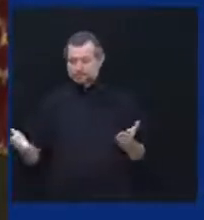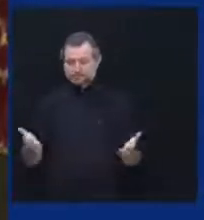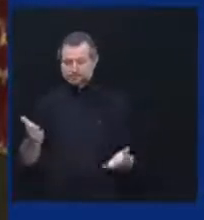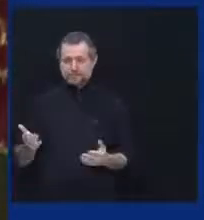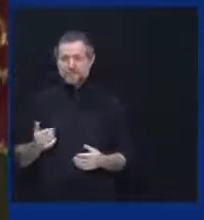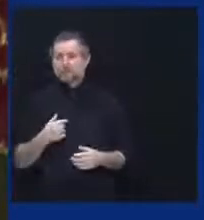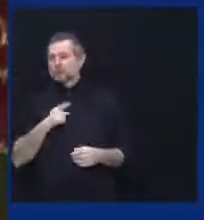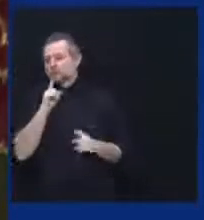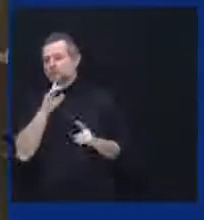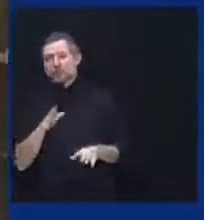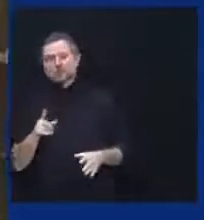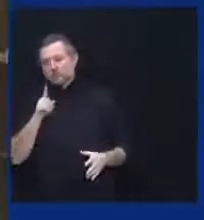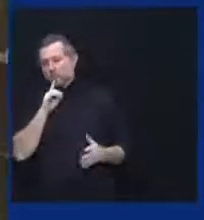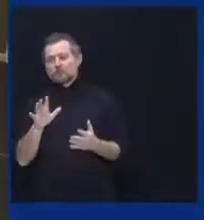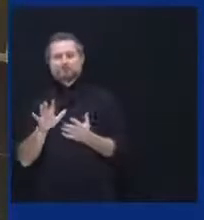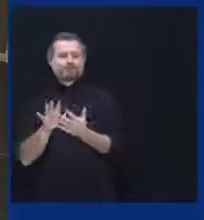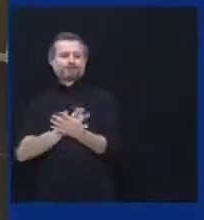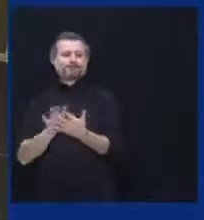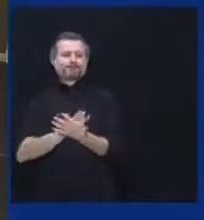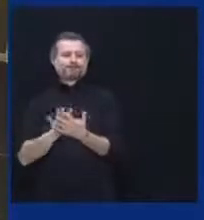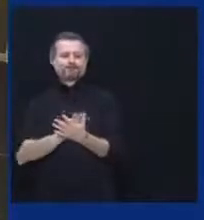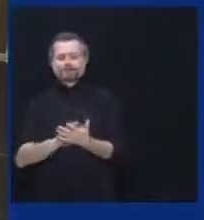best.